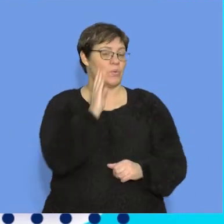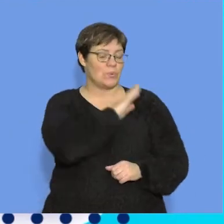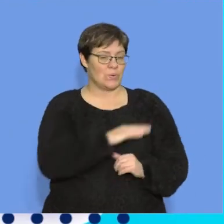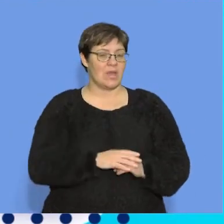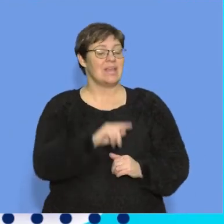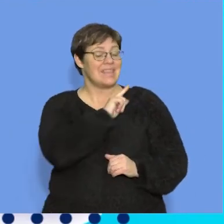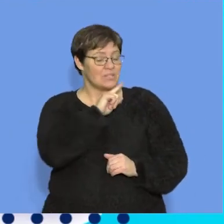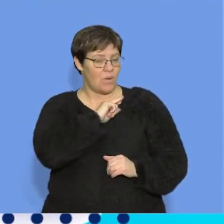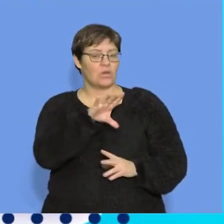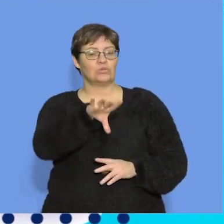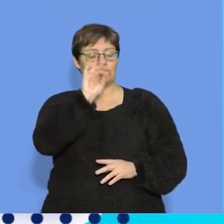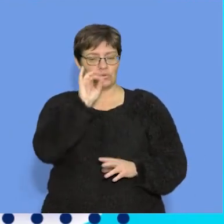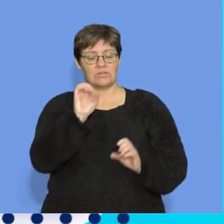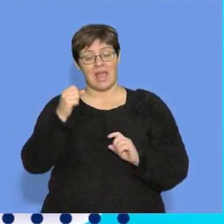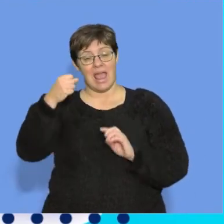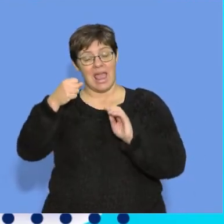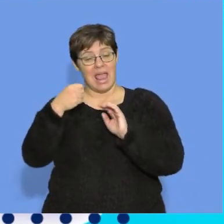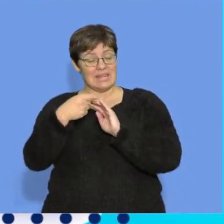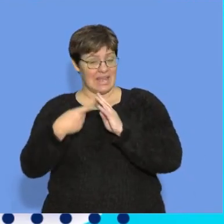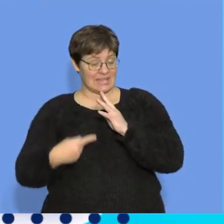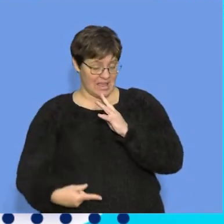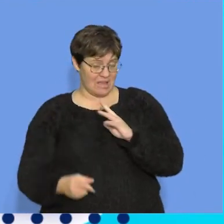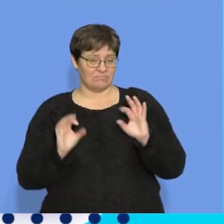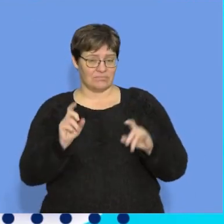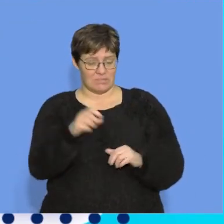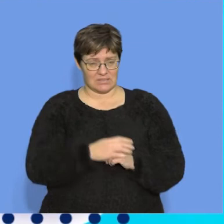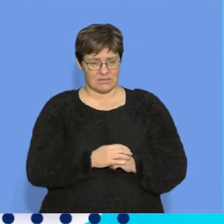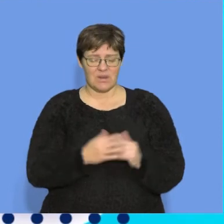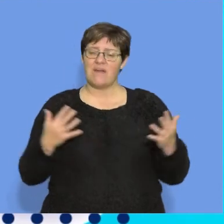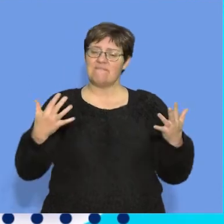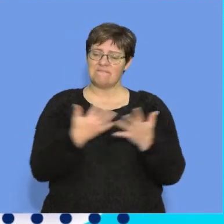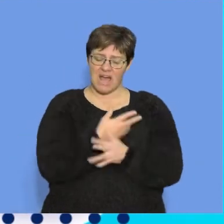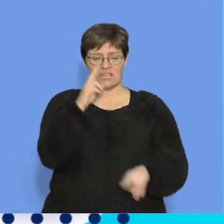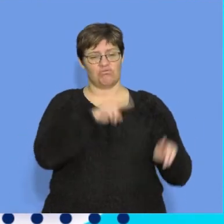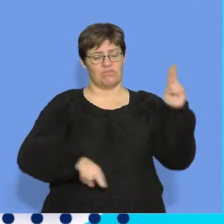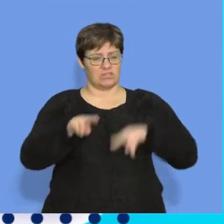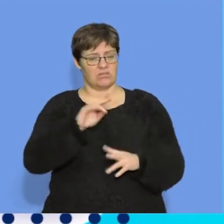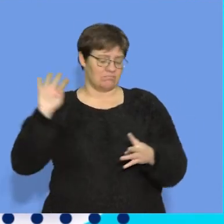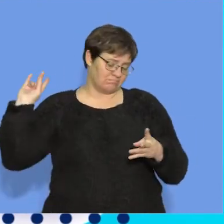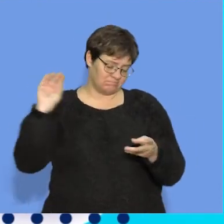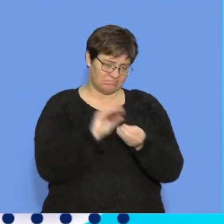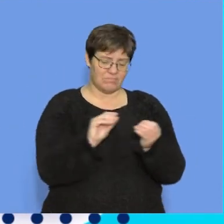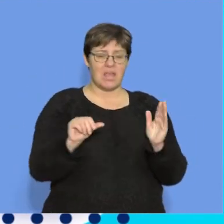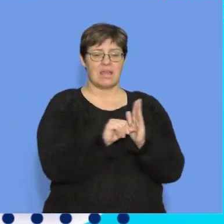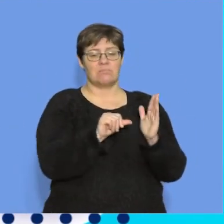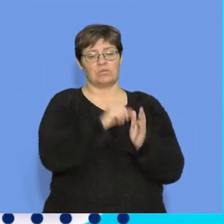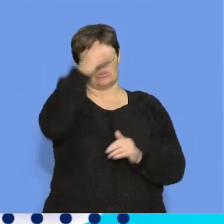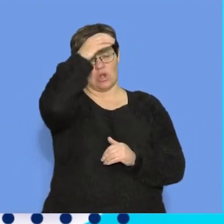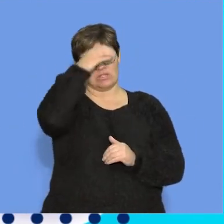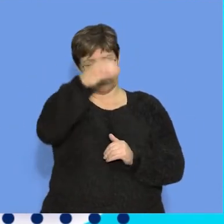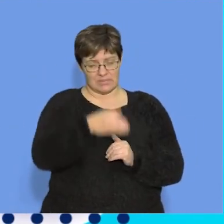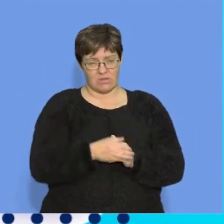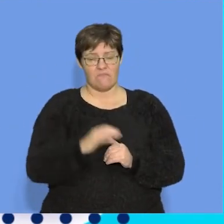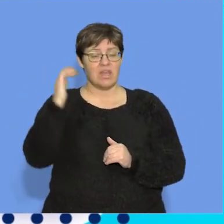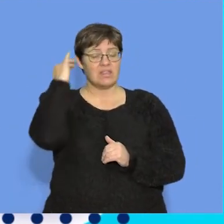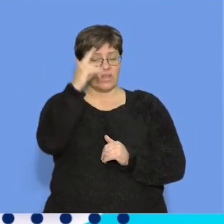we've got to choose the correct indicator. Guys, that's just been a quick revision of all the important concepts of the